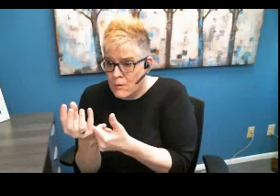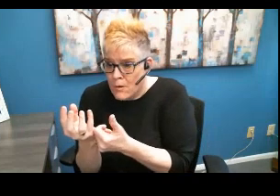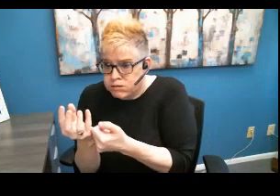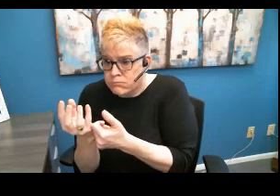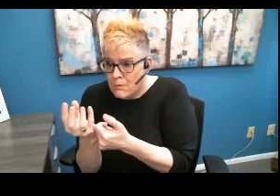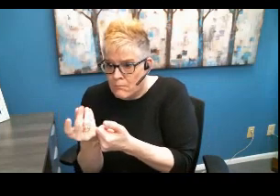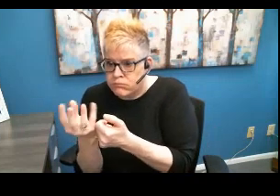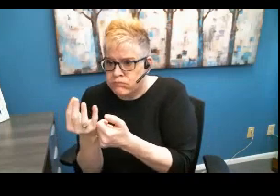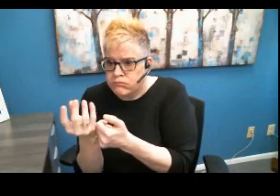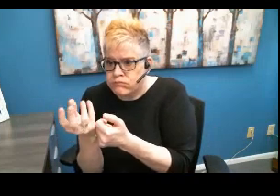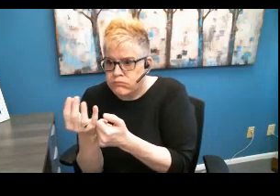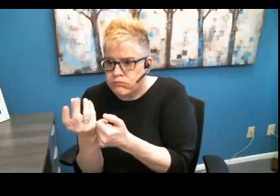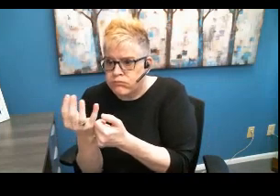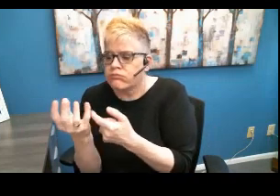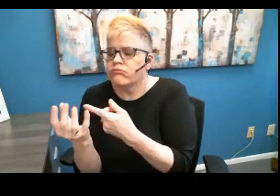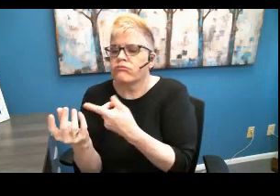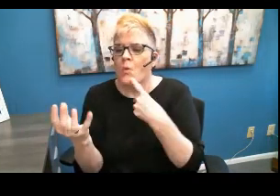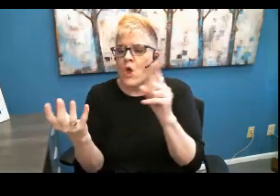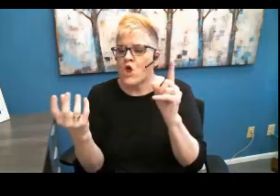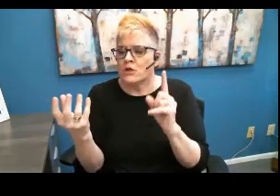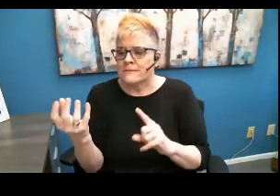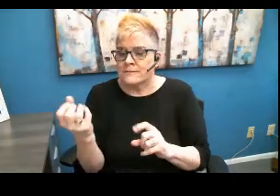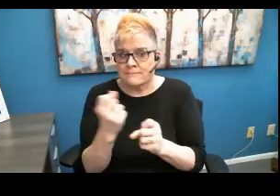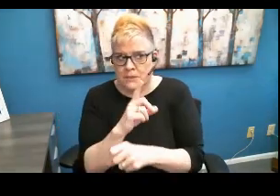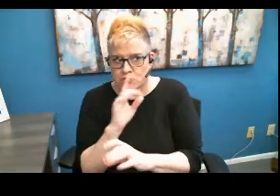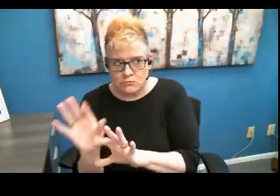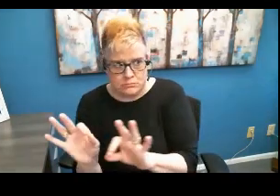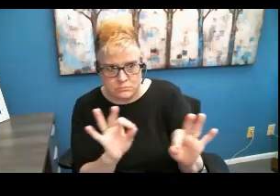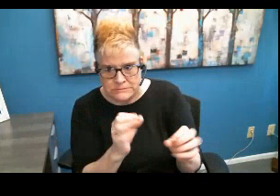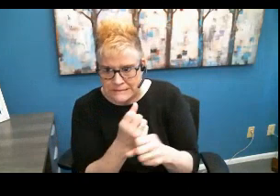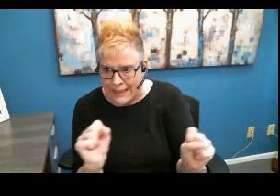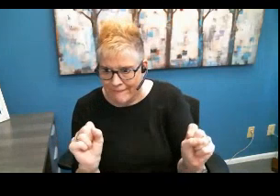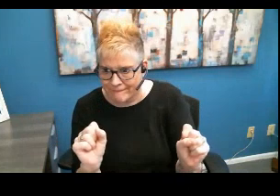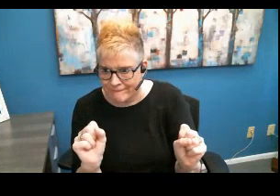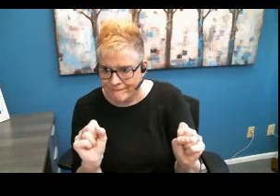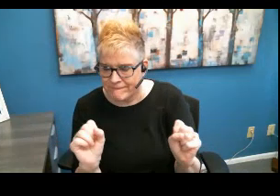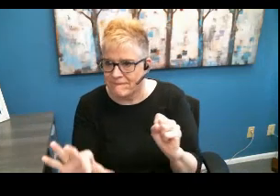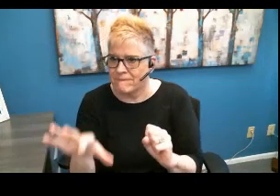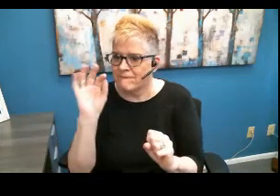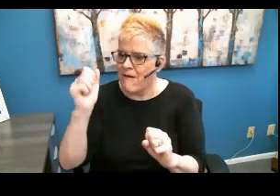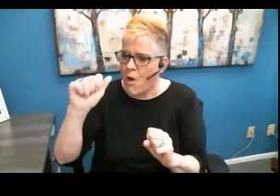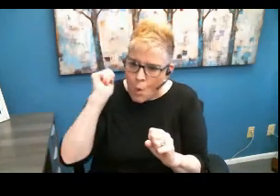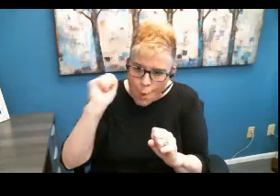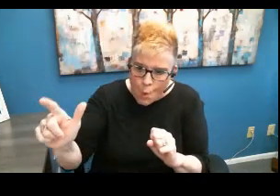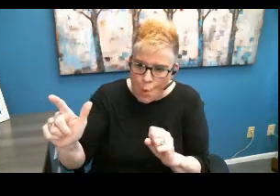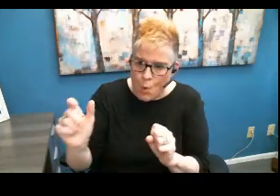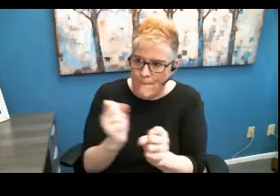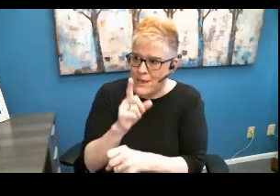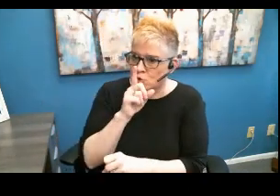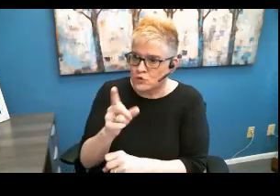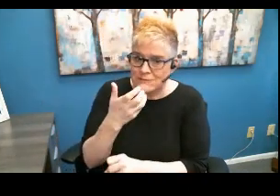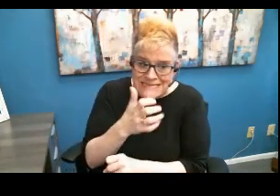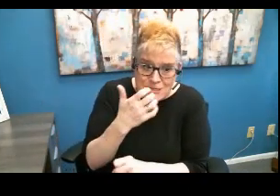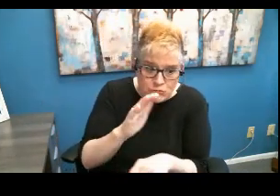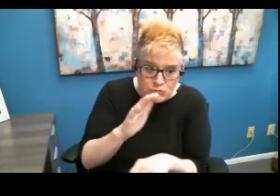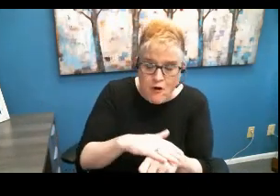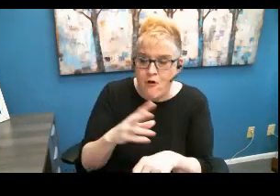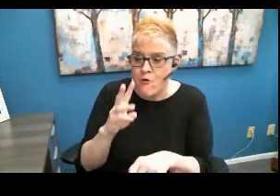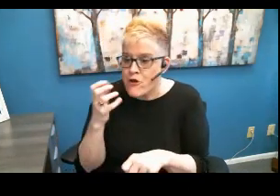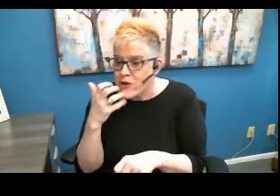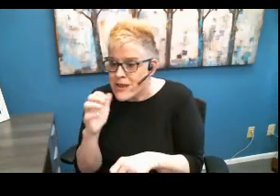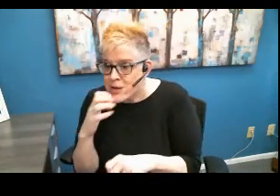operating safely. And you have to find all the appliances and make sure everything's safe and there's no leaks and there's no